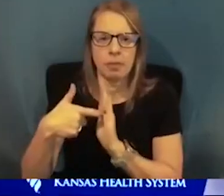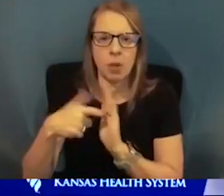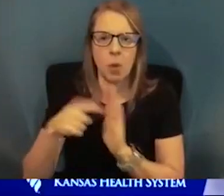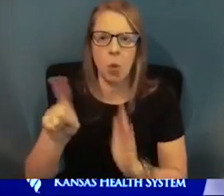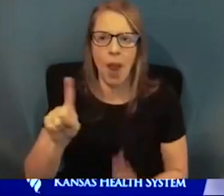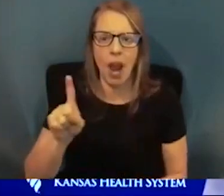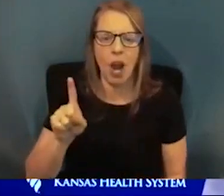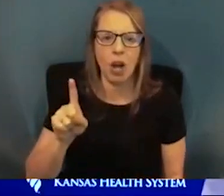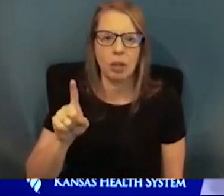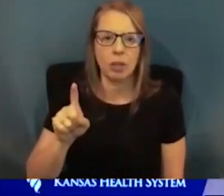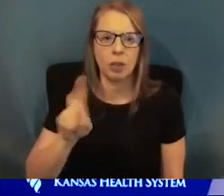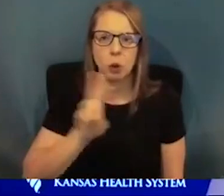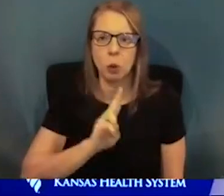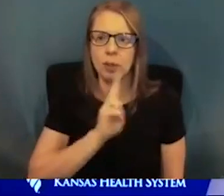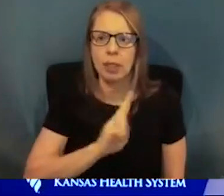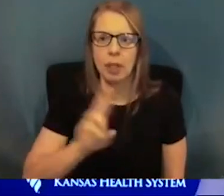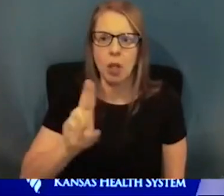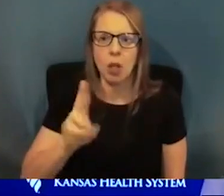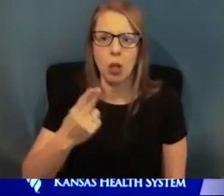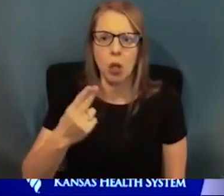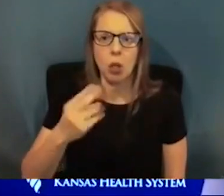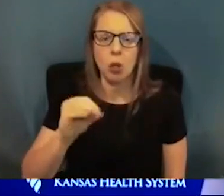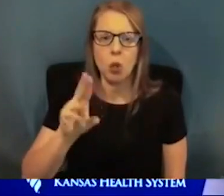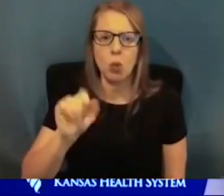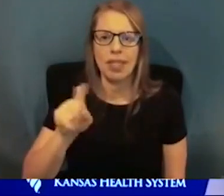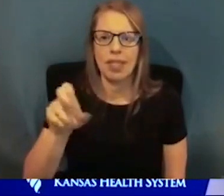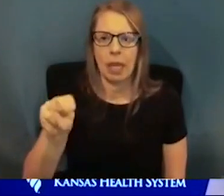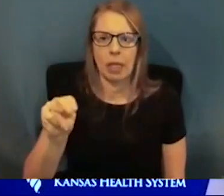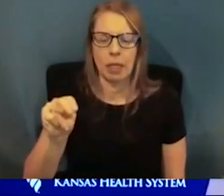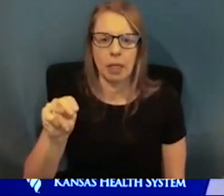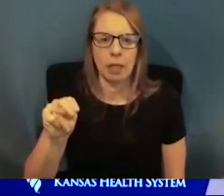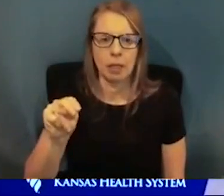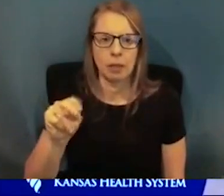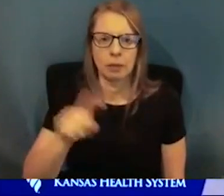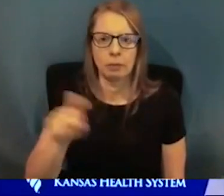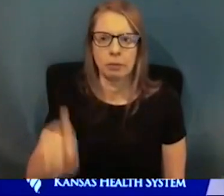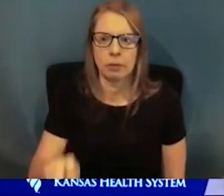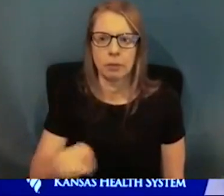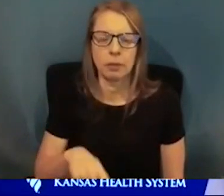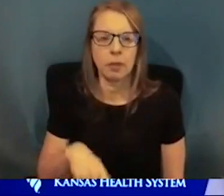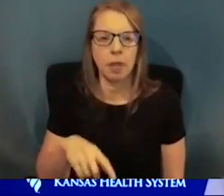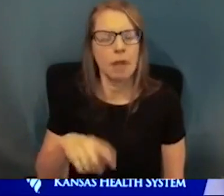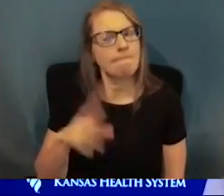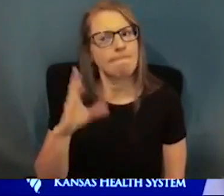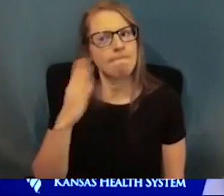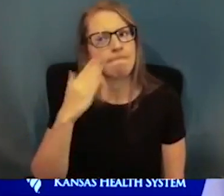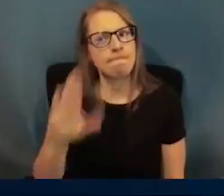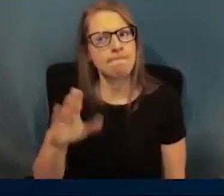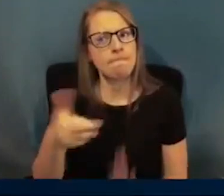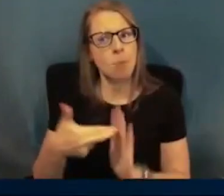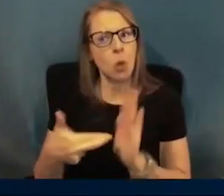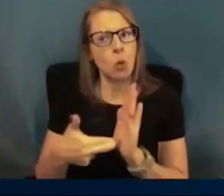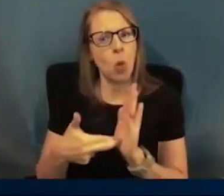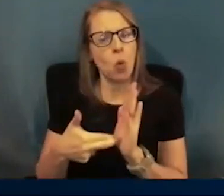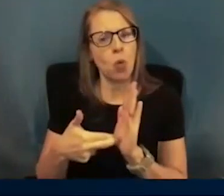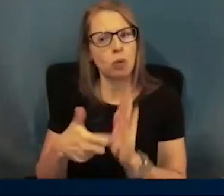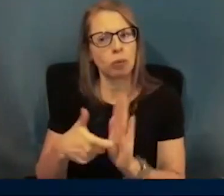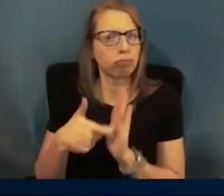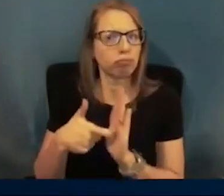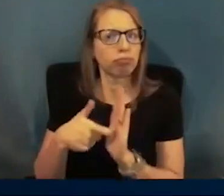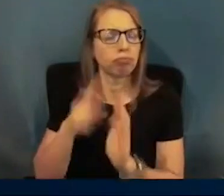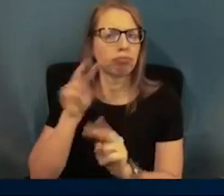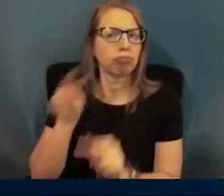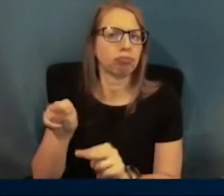No, I'm not aware of that protocol. We can certainly look it up, but All right. Does he elaborate on what that is? No, he